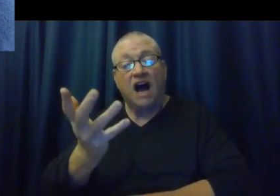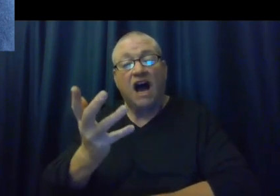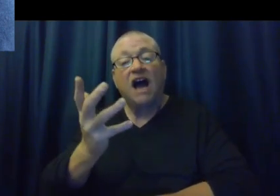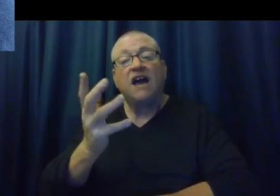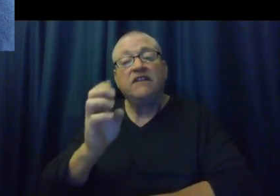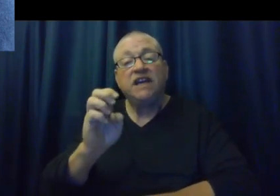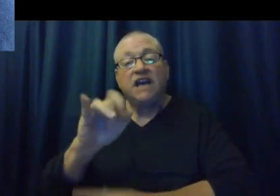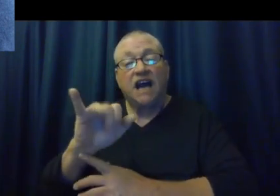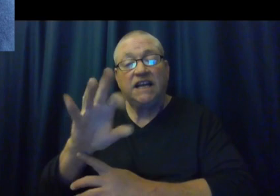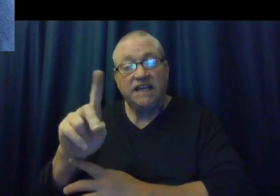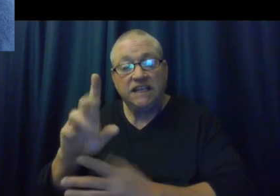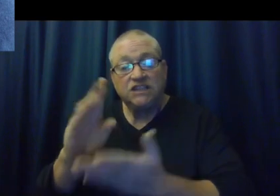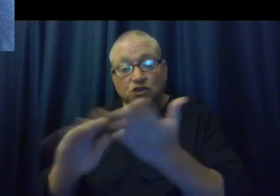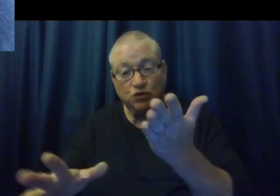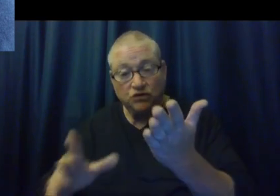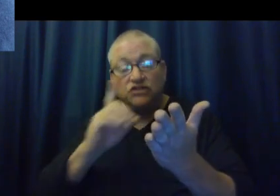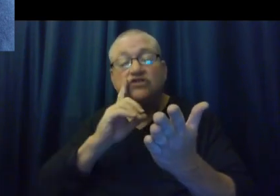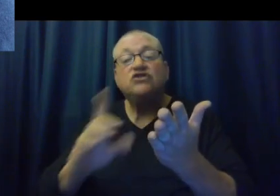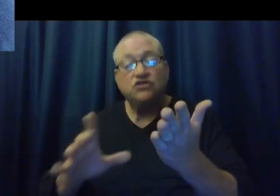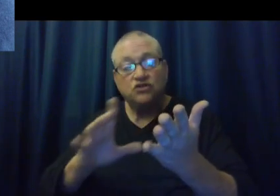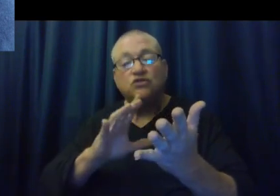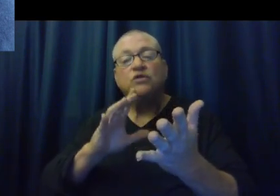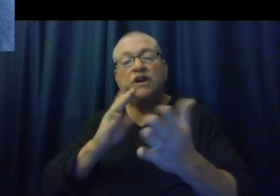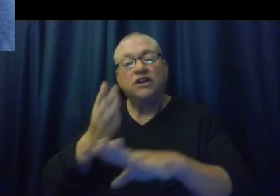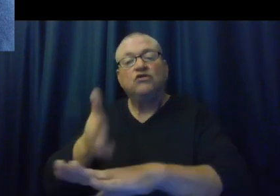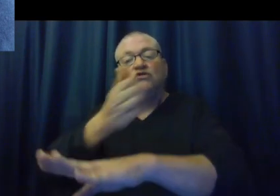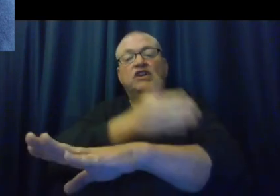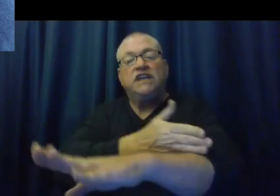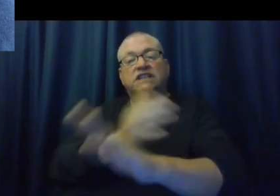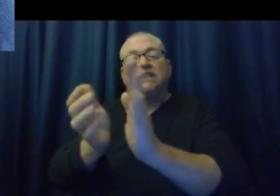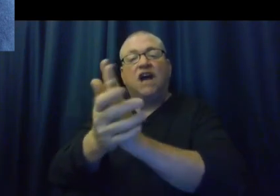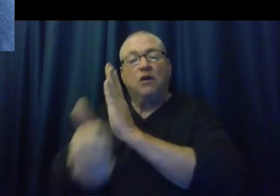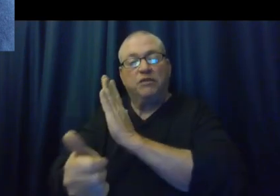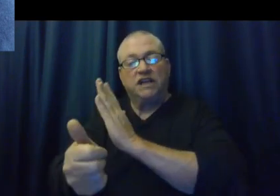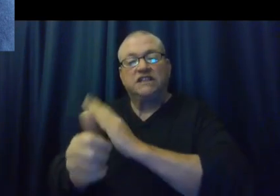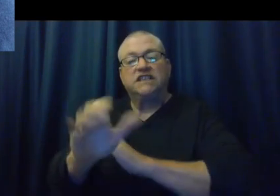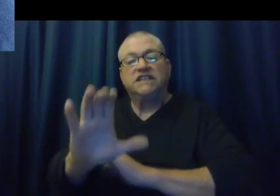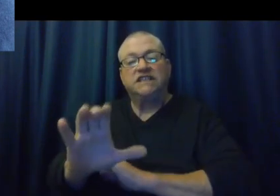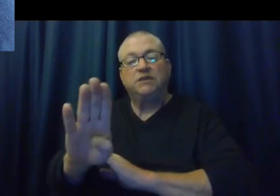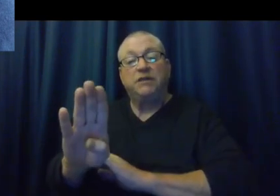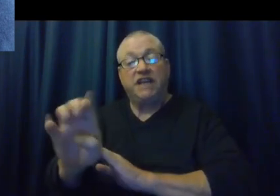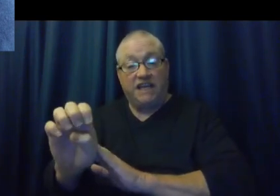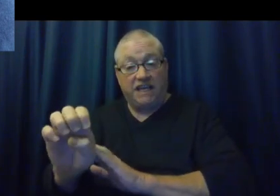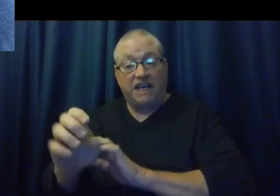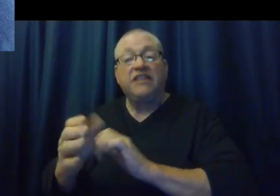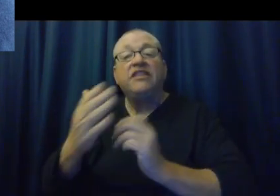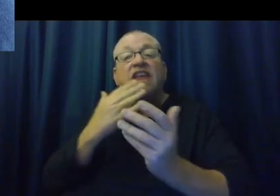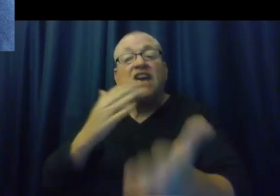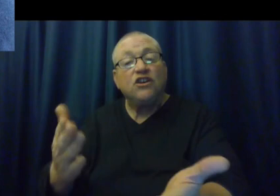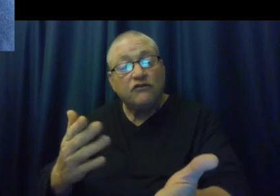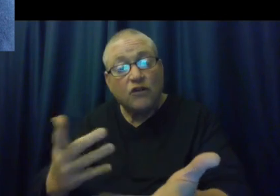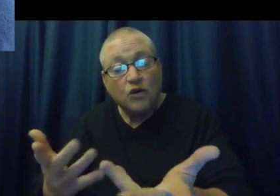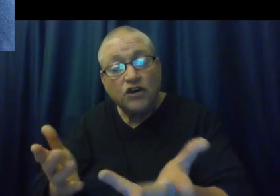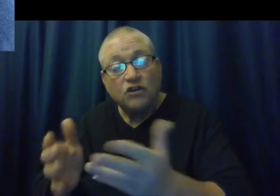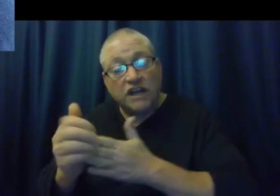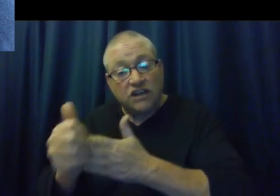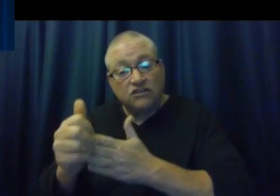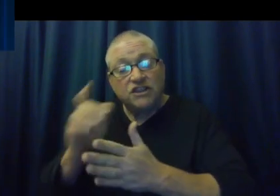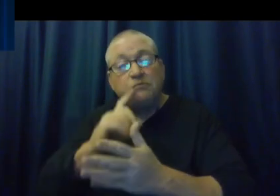in programmatic efforts to increase cultural competency at CBE. Thank you for your leadership and advocacy, Terry.